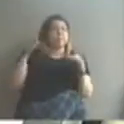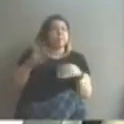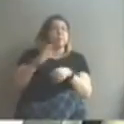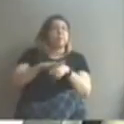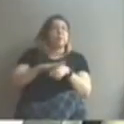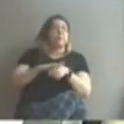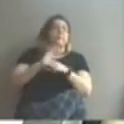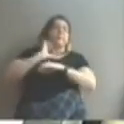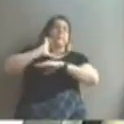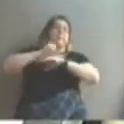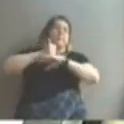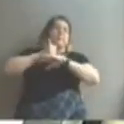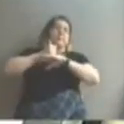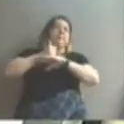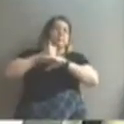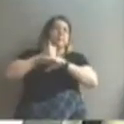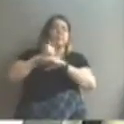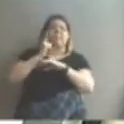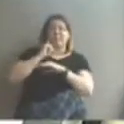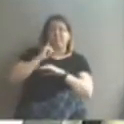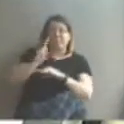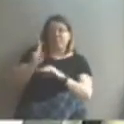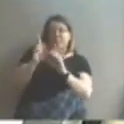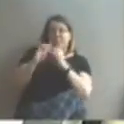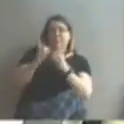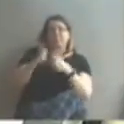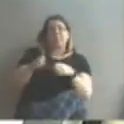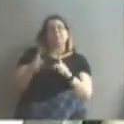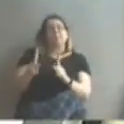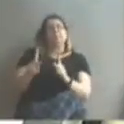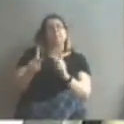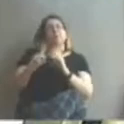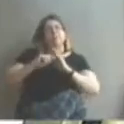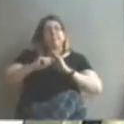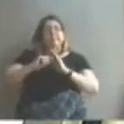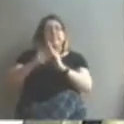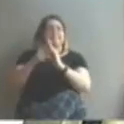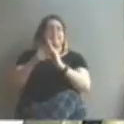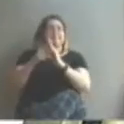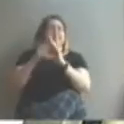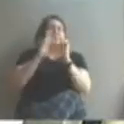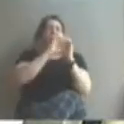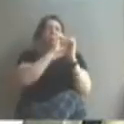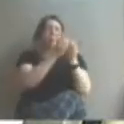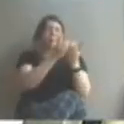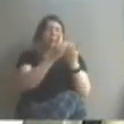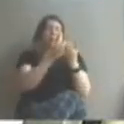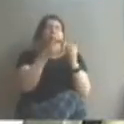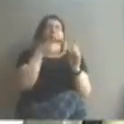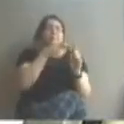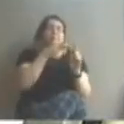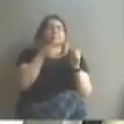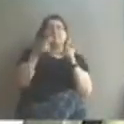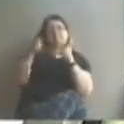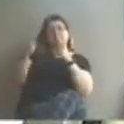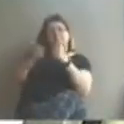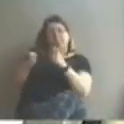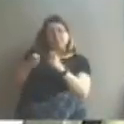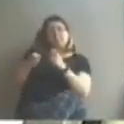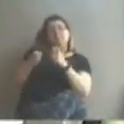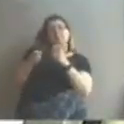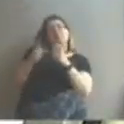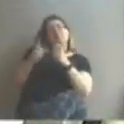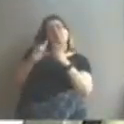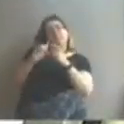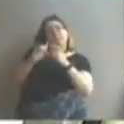on establishing for the district the opportunity to launch into a department that can help manage, galvanize,